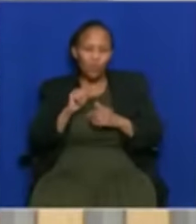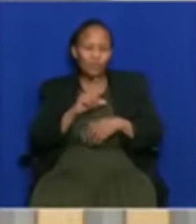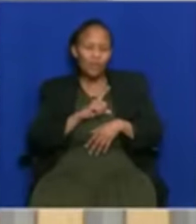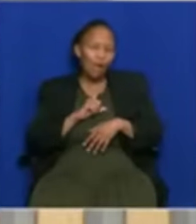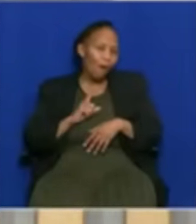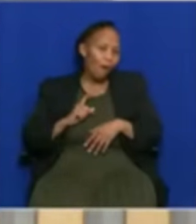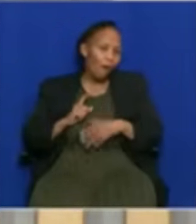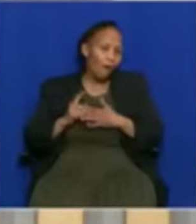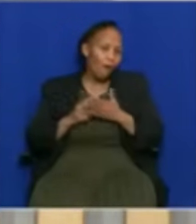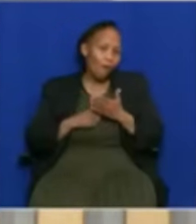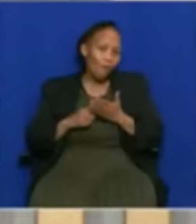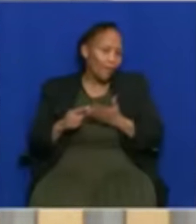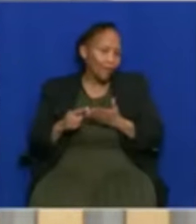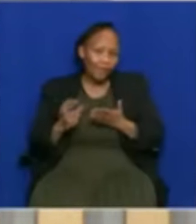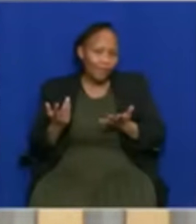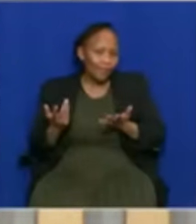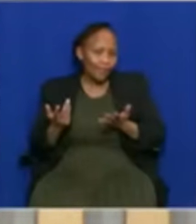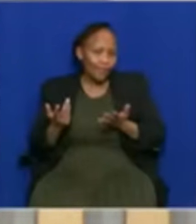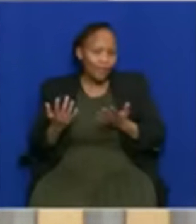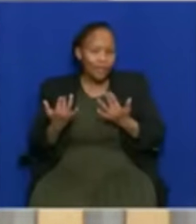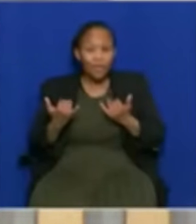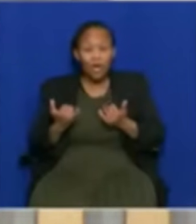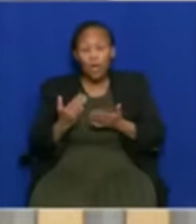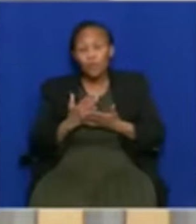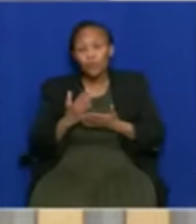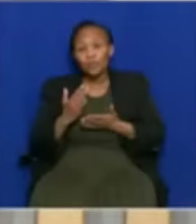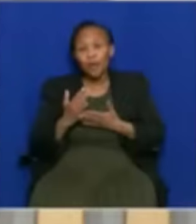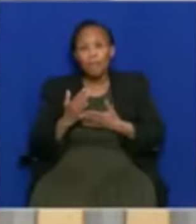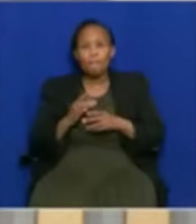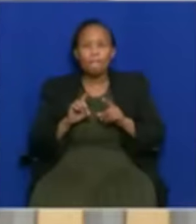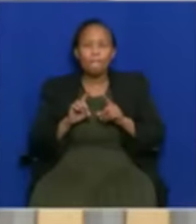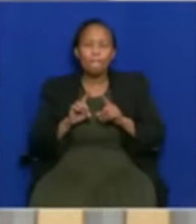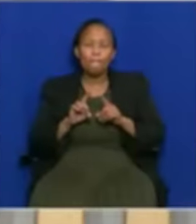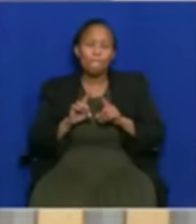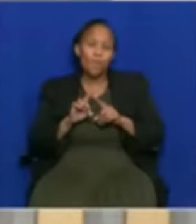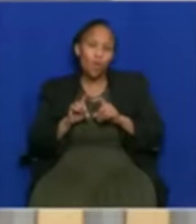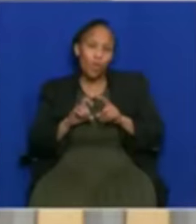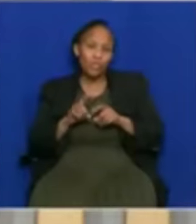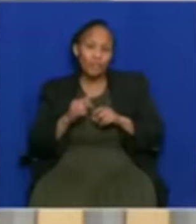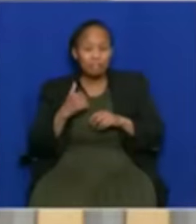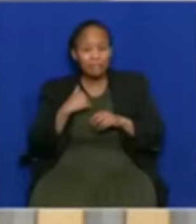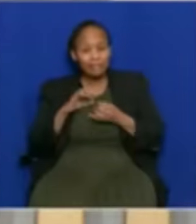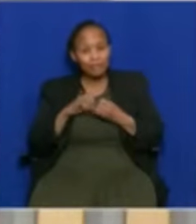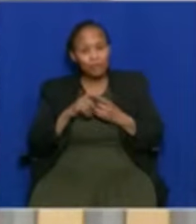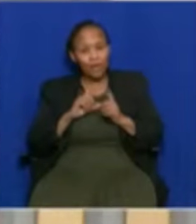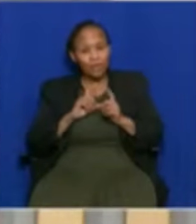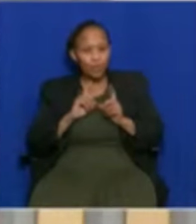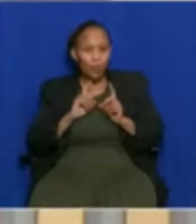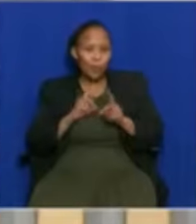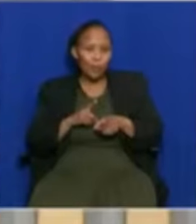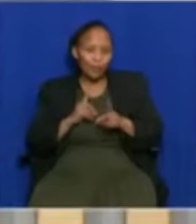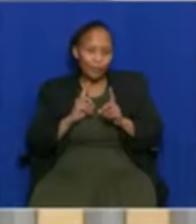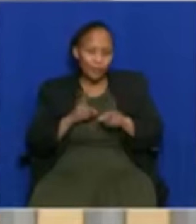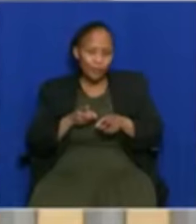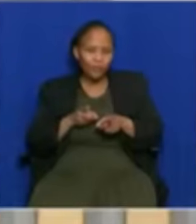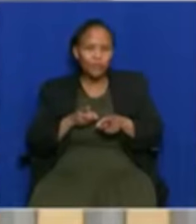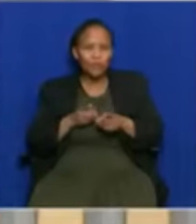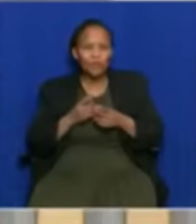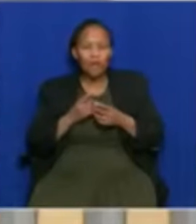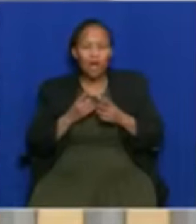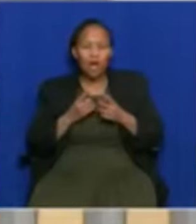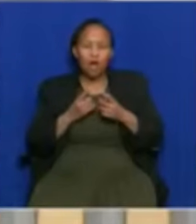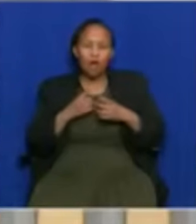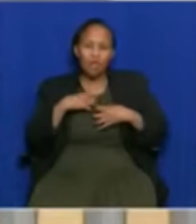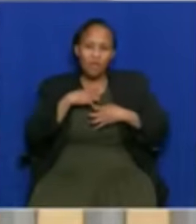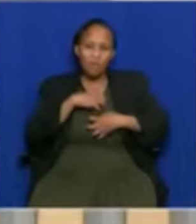some of the questions that I'm trying to answer, trying to get across, there are emotions mixed with it. And that's why, Commissioner, I need you to